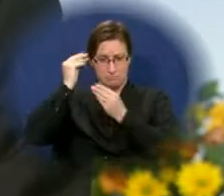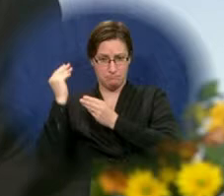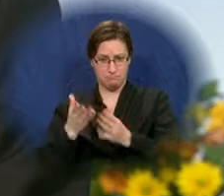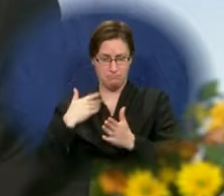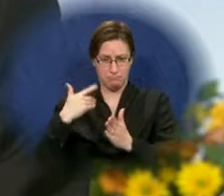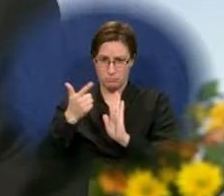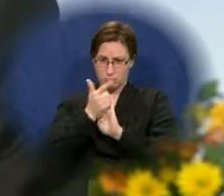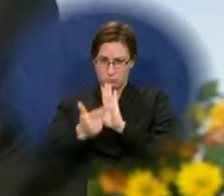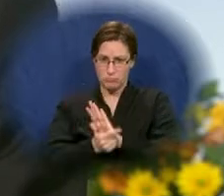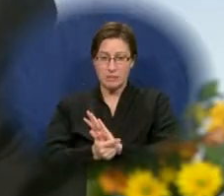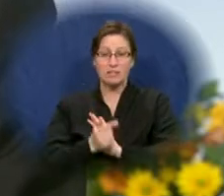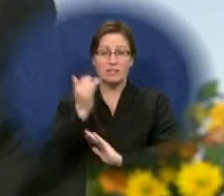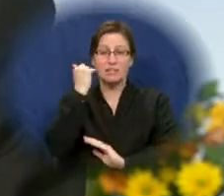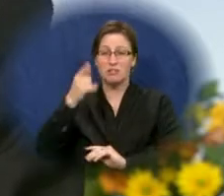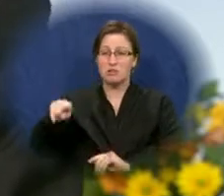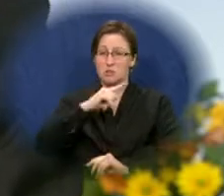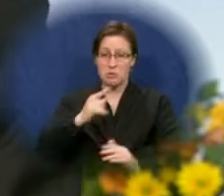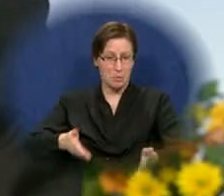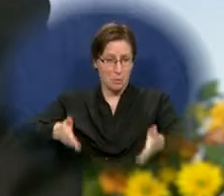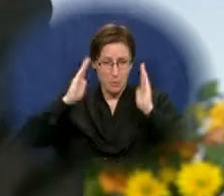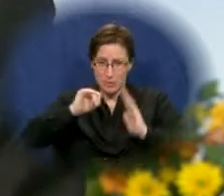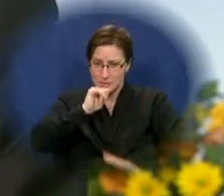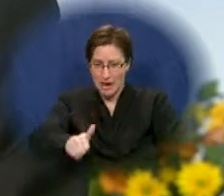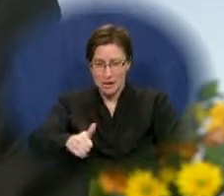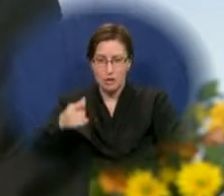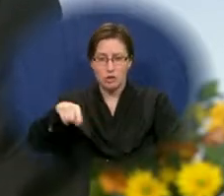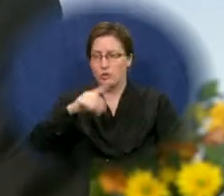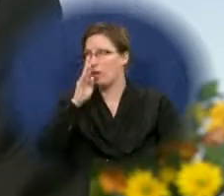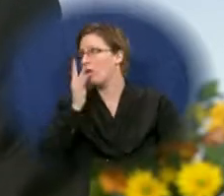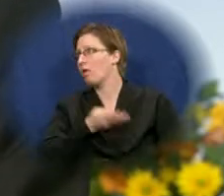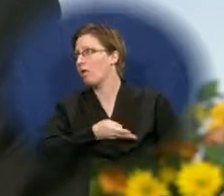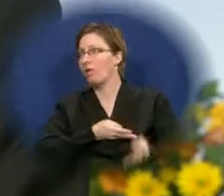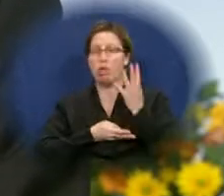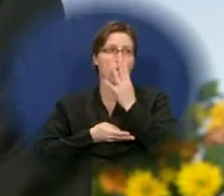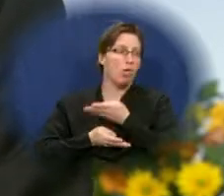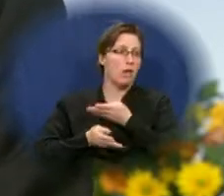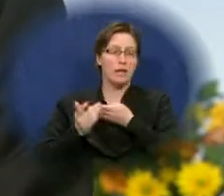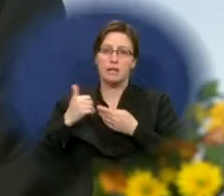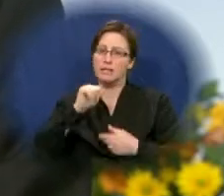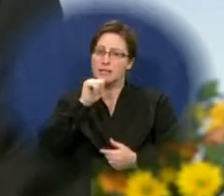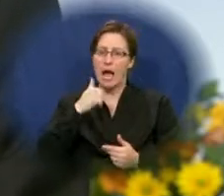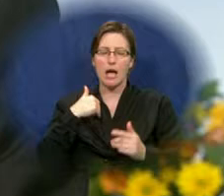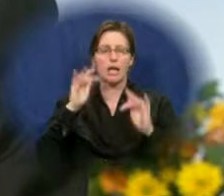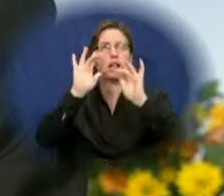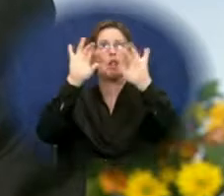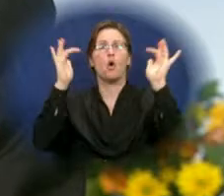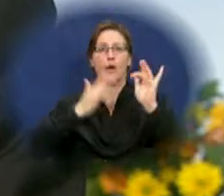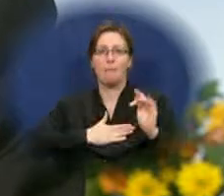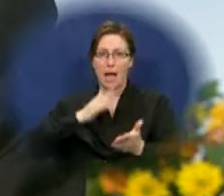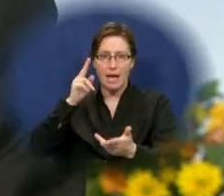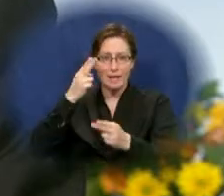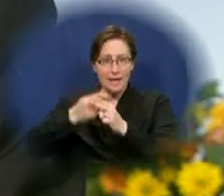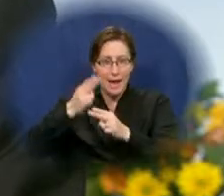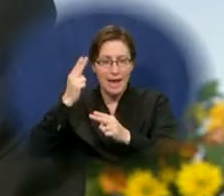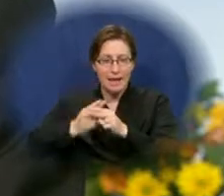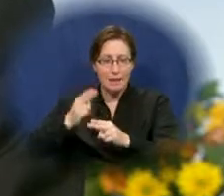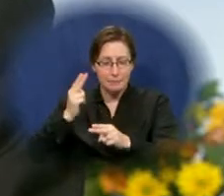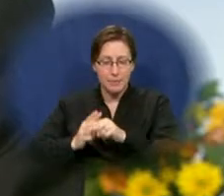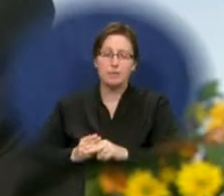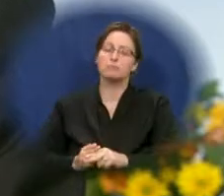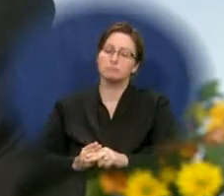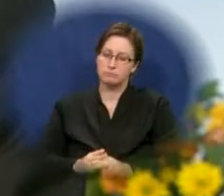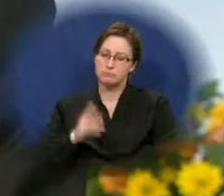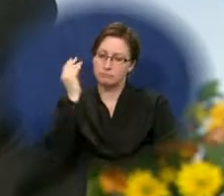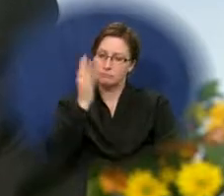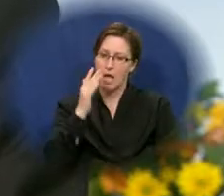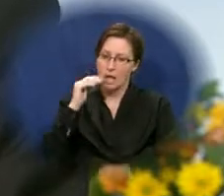not listen, if you do not lay it to heart, to give glory to my name, says the Lord of hosts, I will